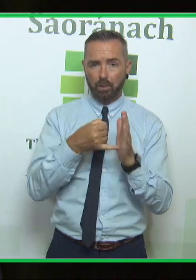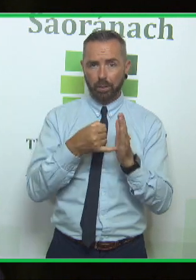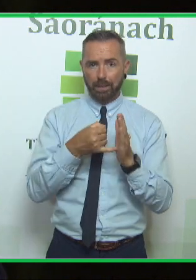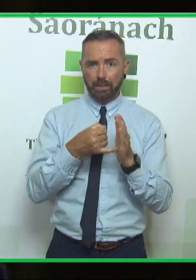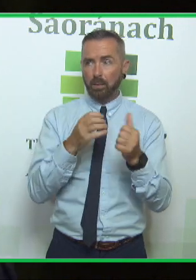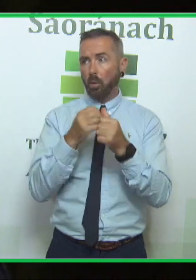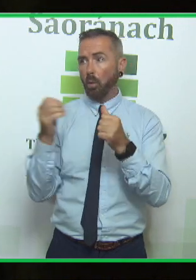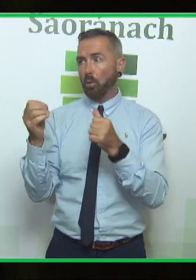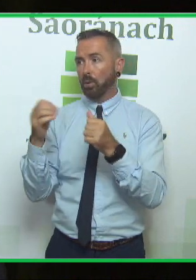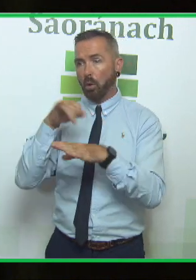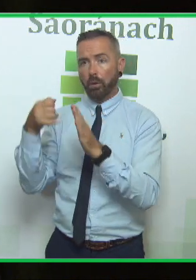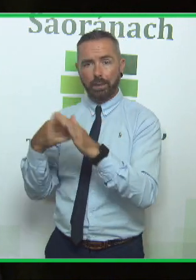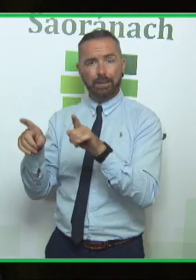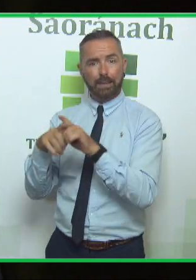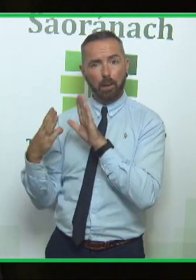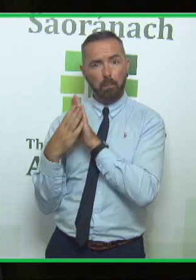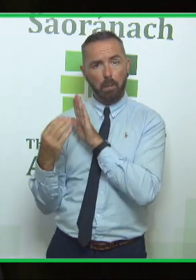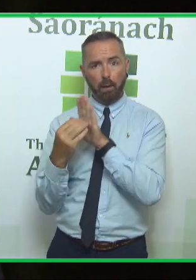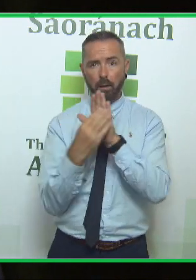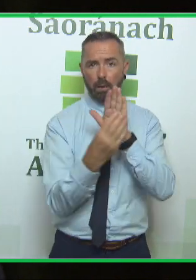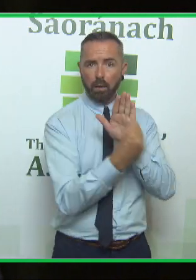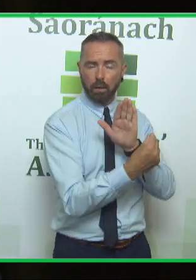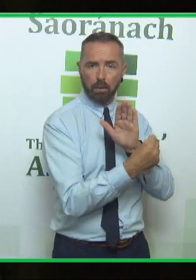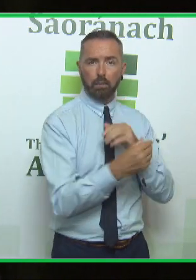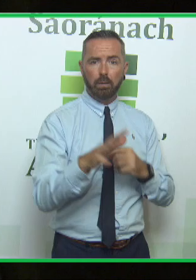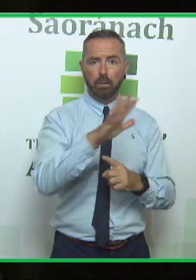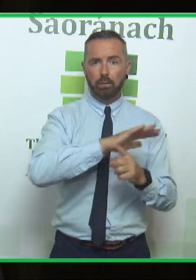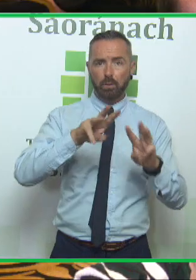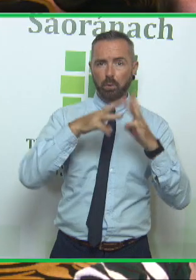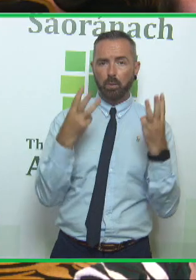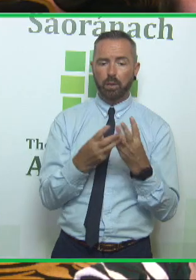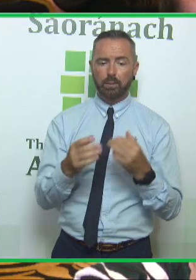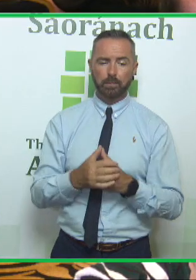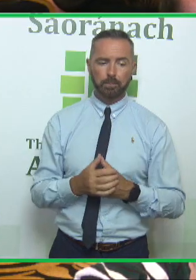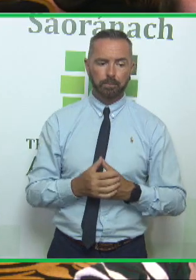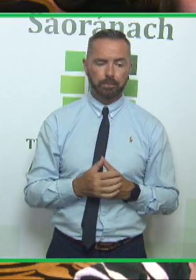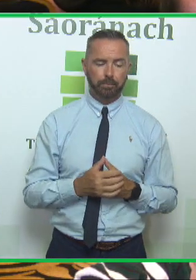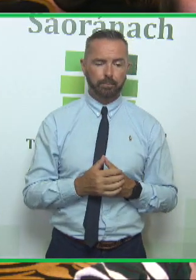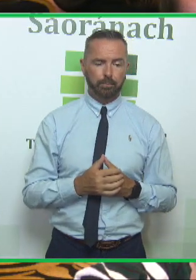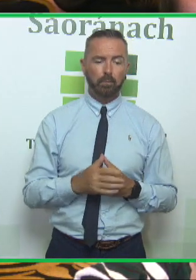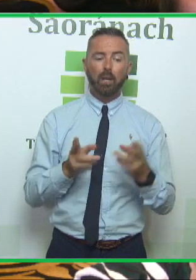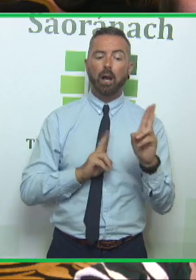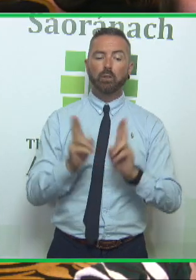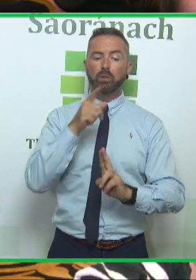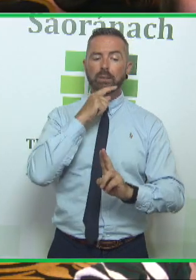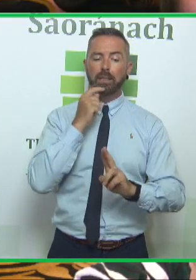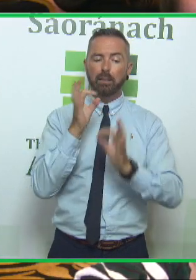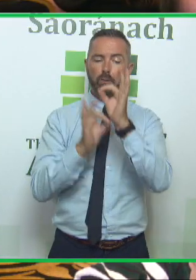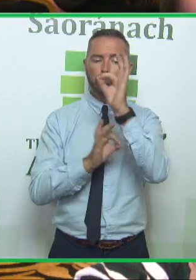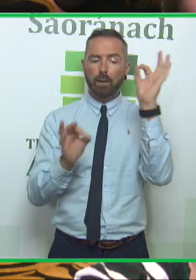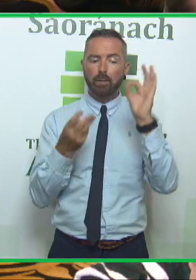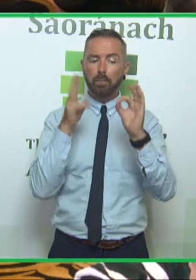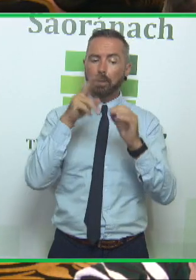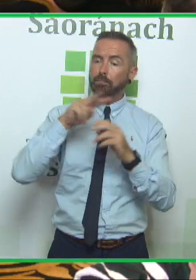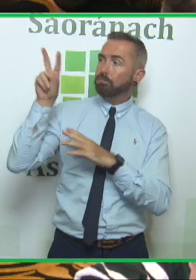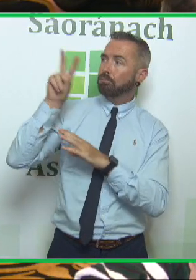in Ireland, and it is a model that is replicated across the world. I should say that the little graphic there, I'm not sure you can read it,